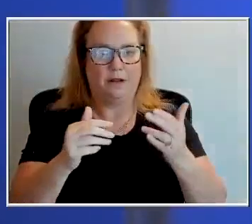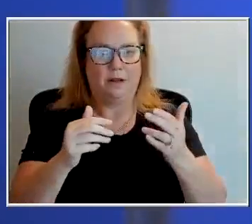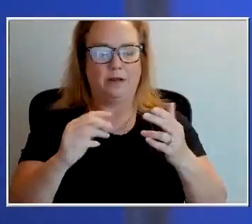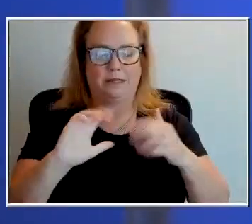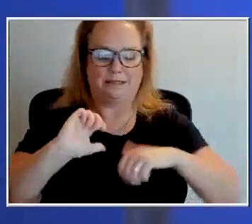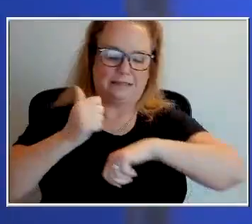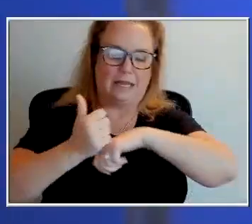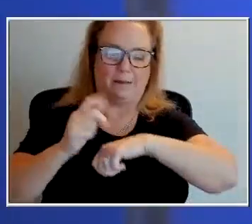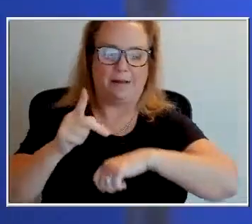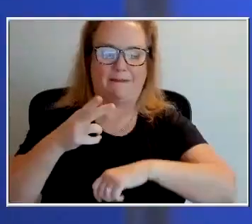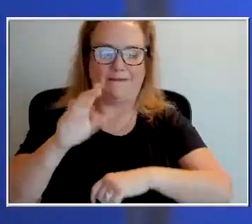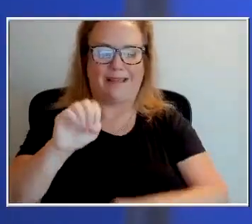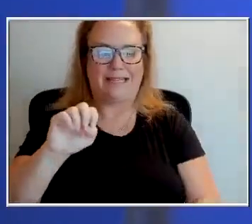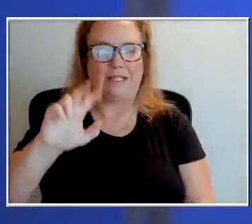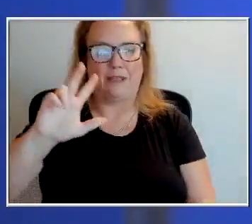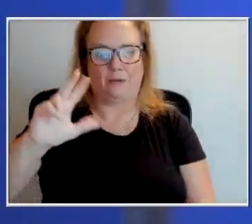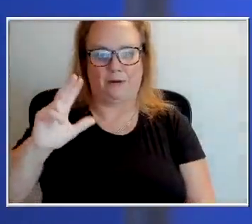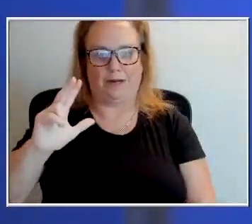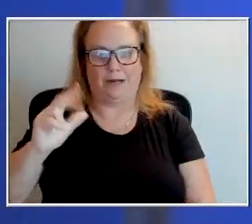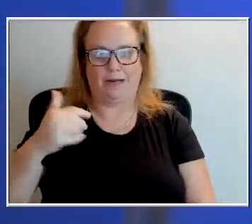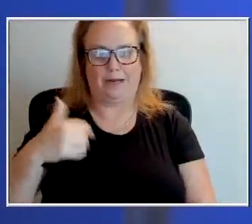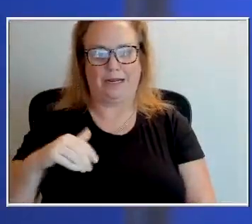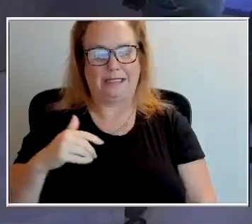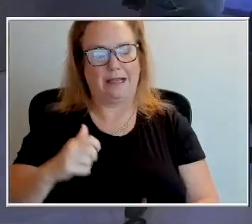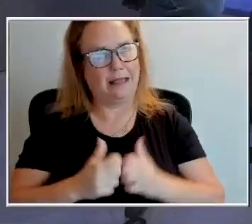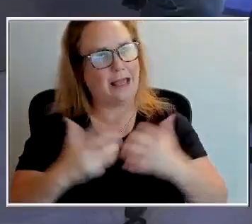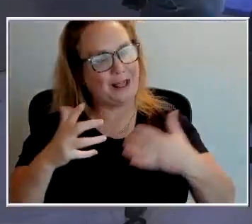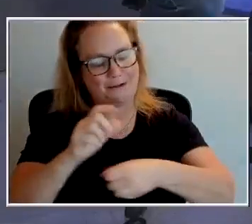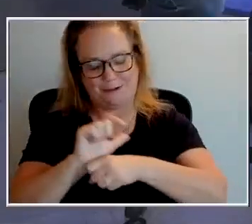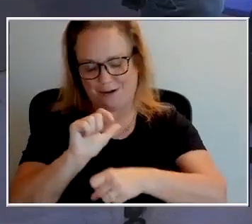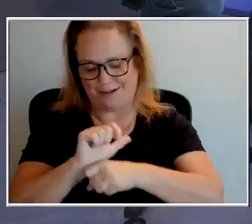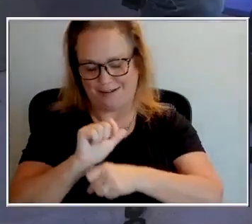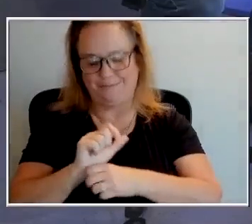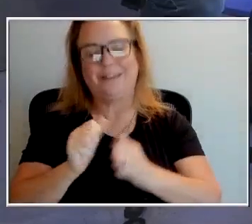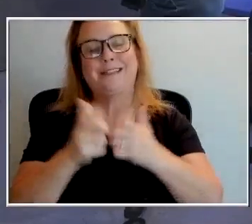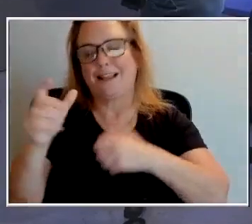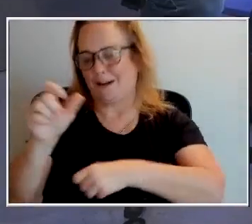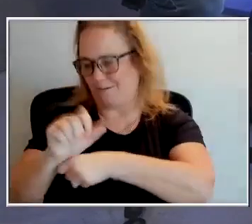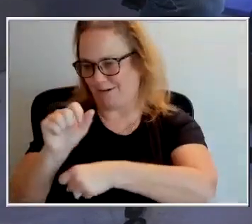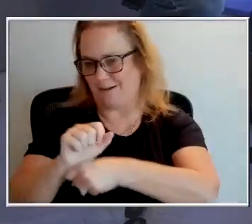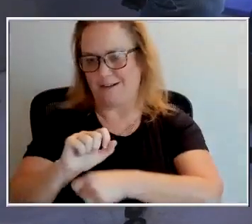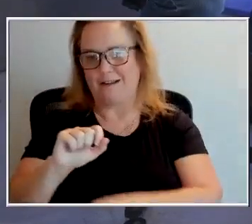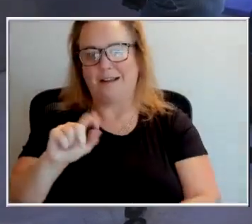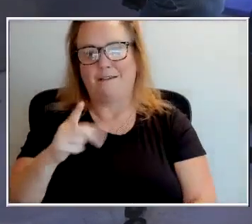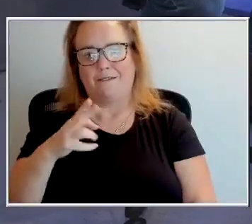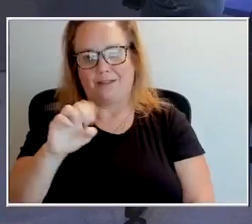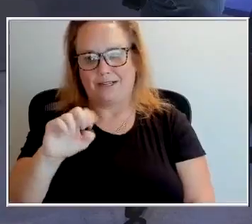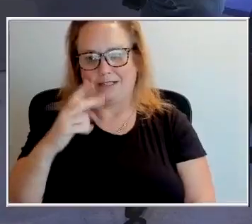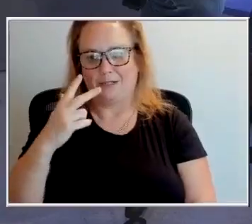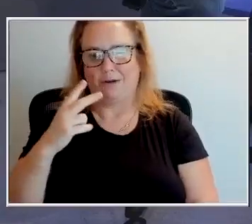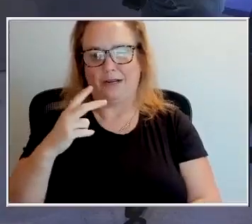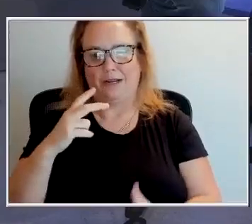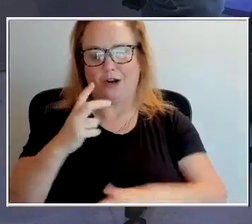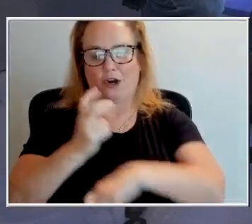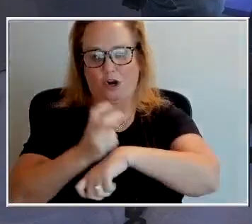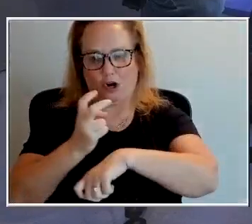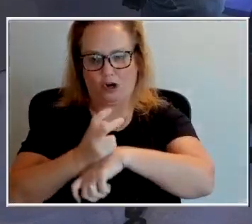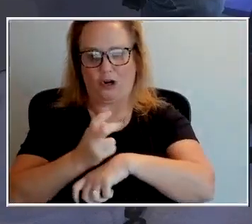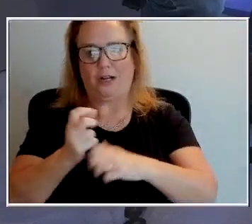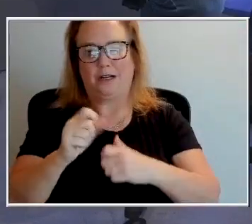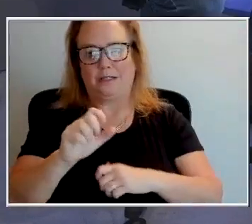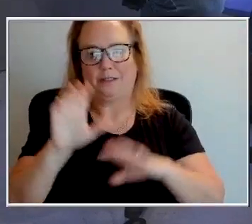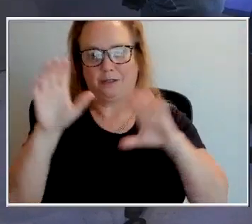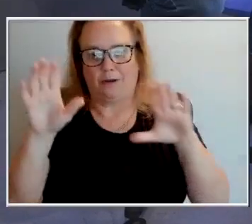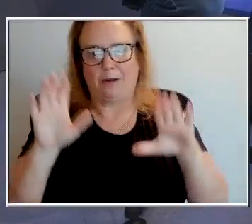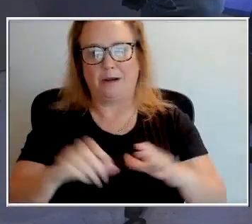trial. Awesome. And it is a long haul, though. It is a long haul. Phase 3 trials are hard, multi-center, doing a lot of stuff. Yeah. That's a great, but look